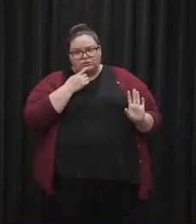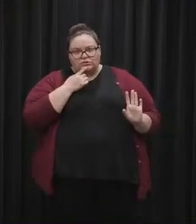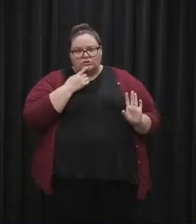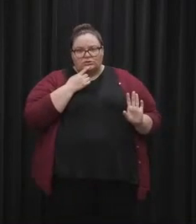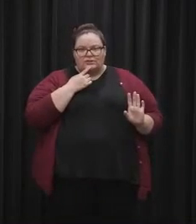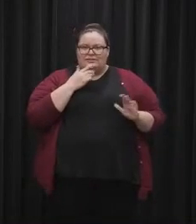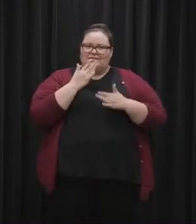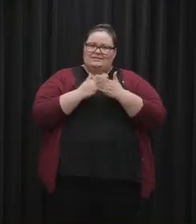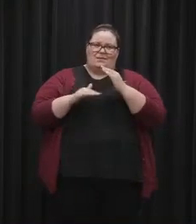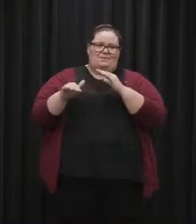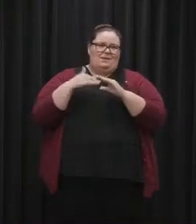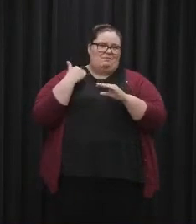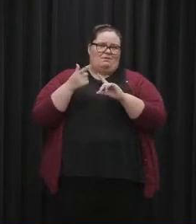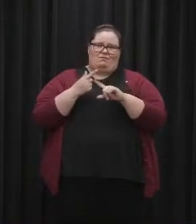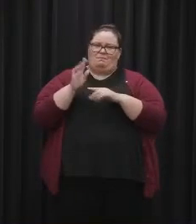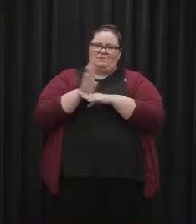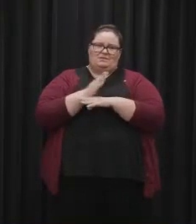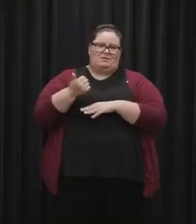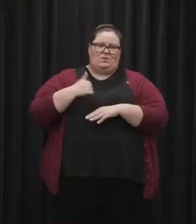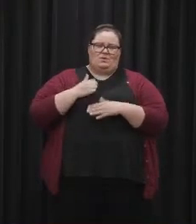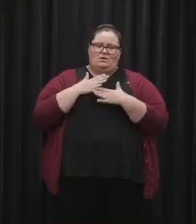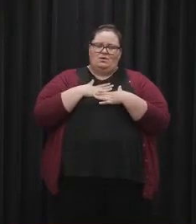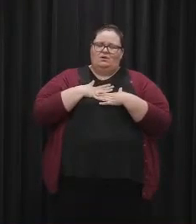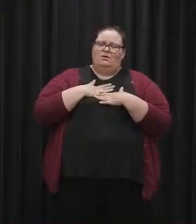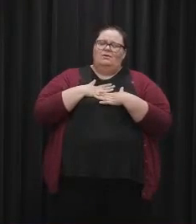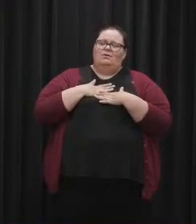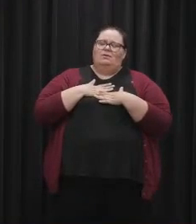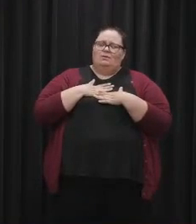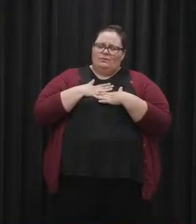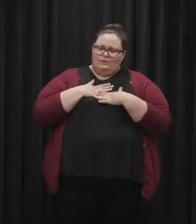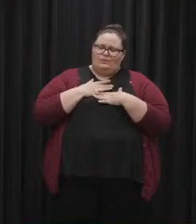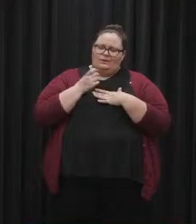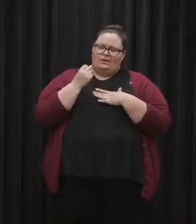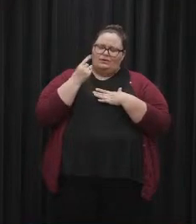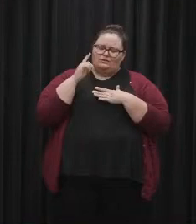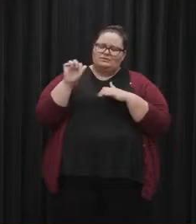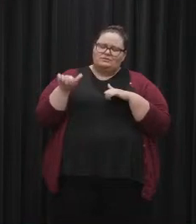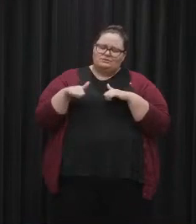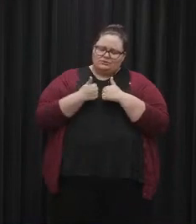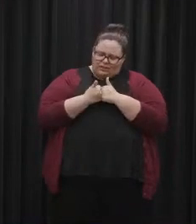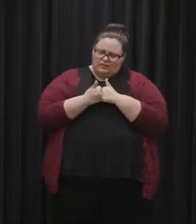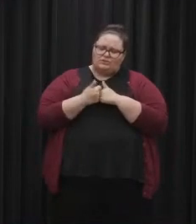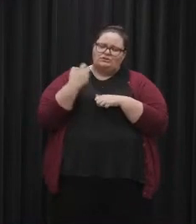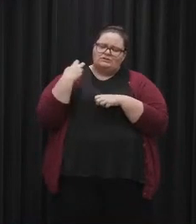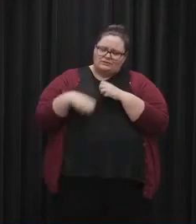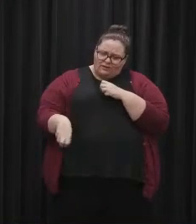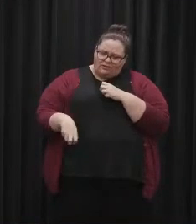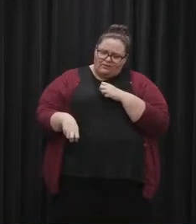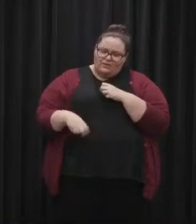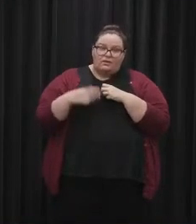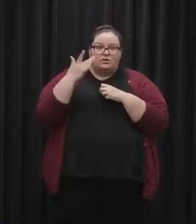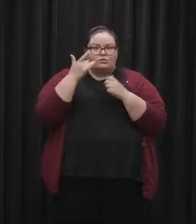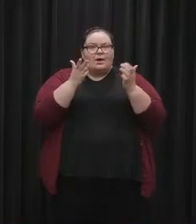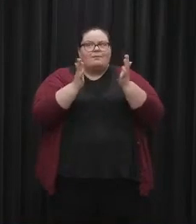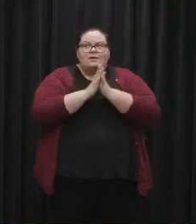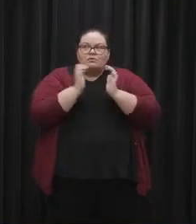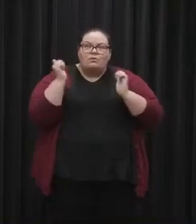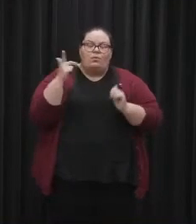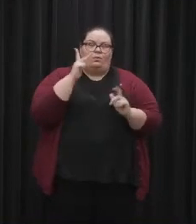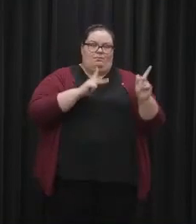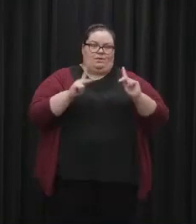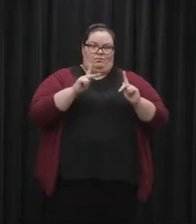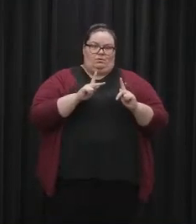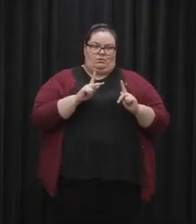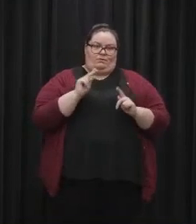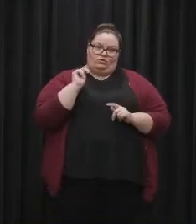some heartbreaking emails from business owners, et cetera. So I do understand that this is very, very tough. And that is why I'm asking